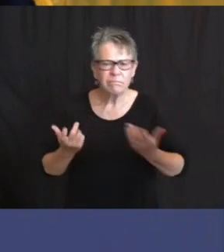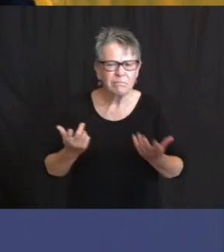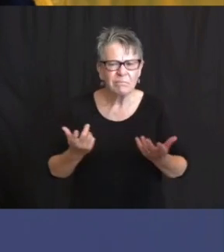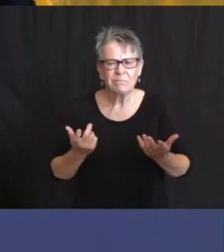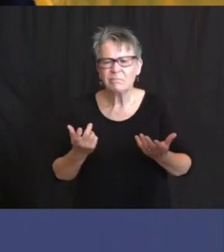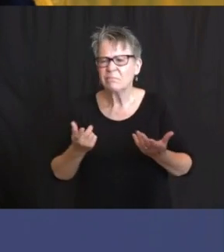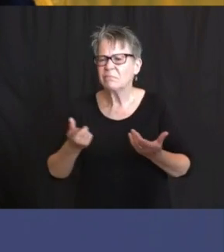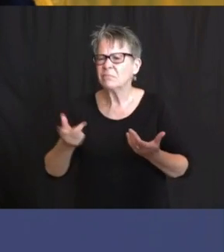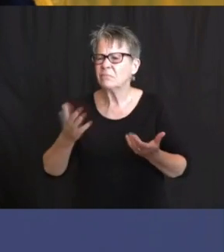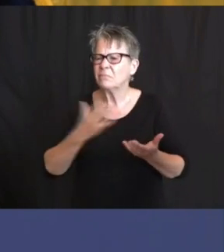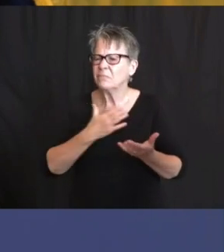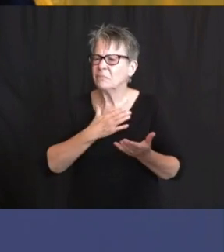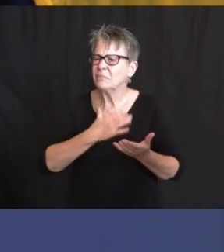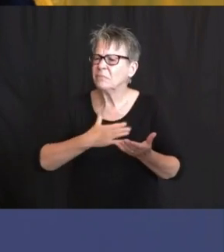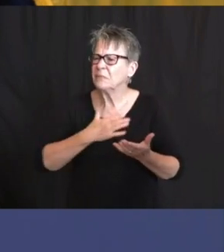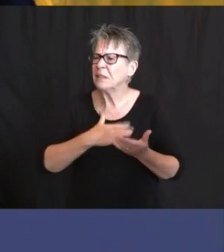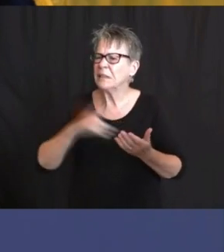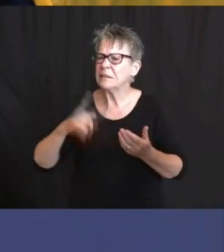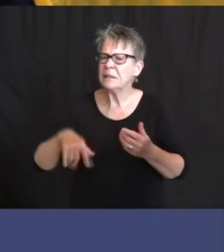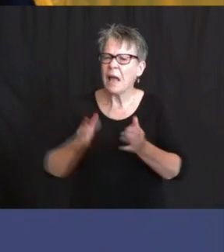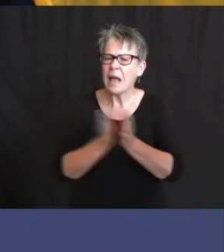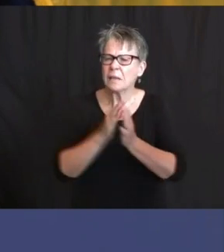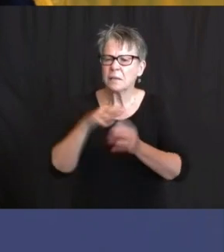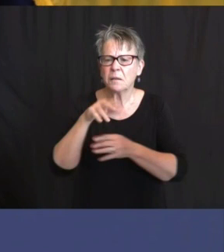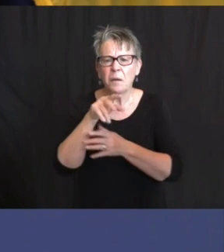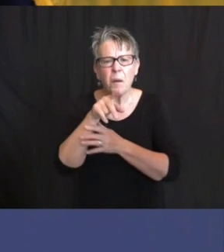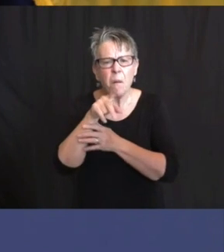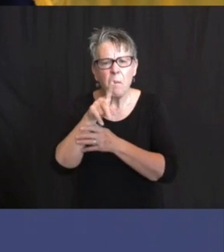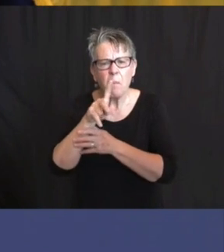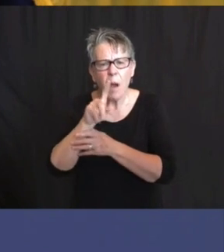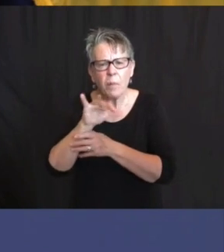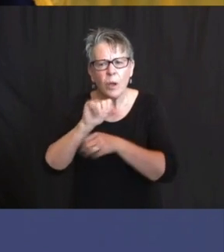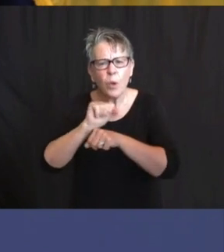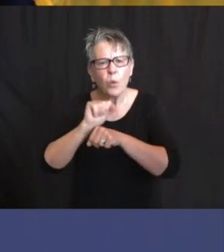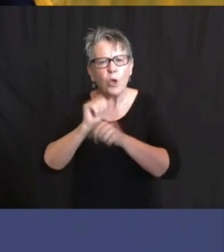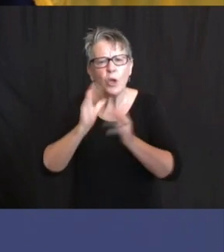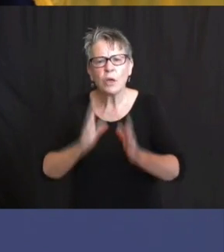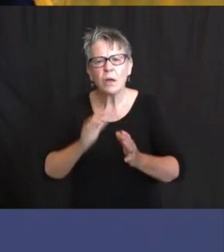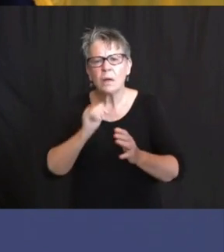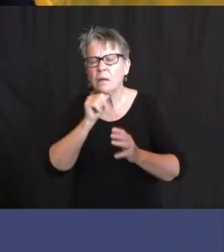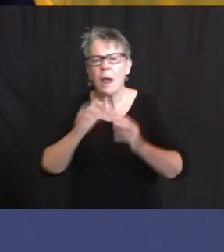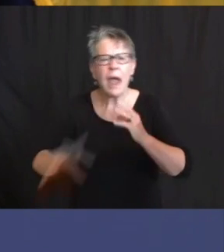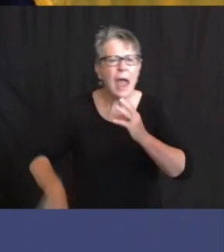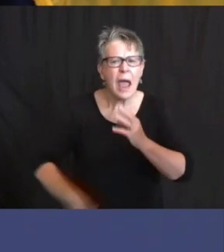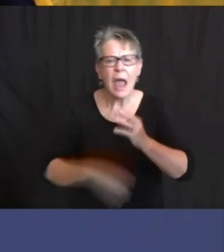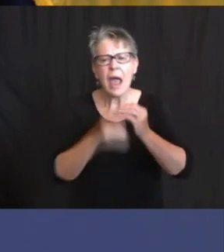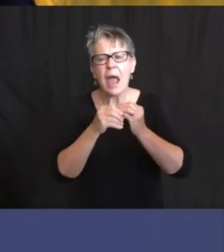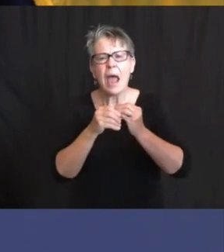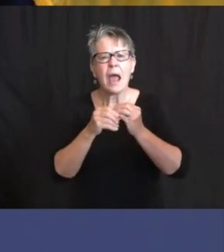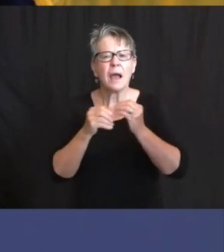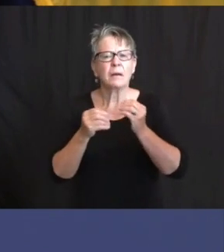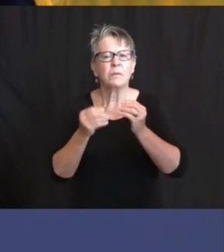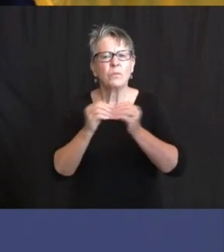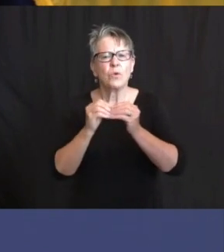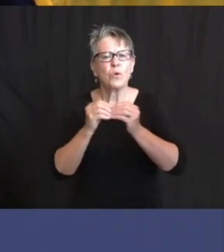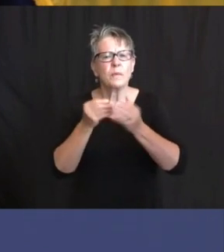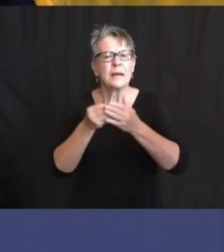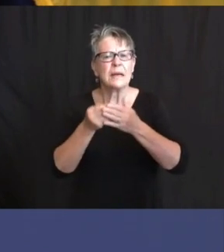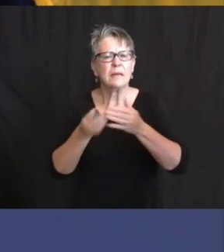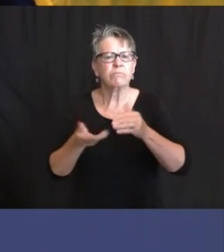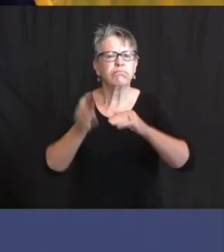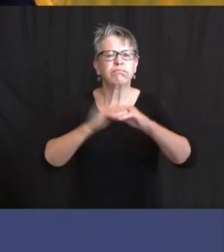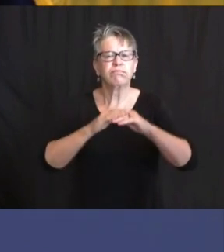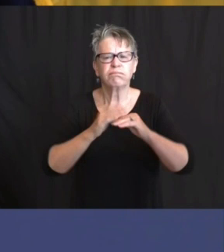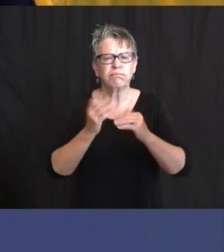being? We know the economic impact of this pandemic will be significant for years. Is it